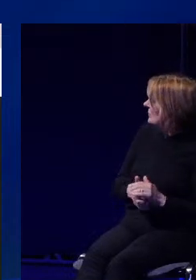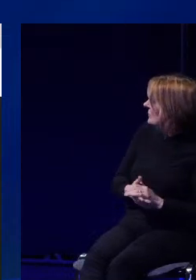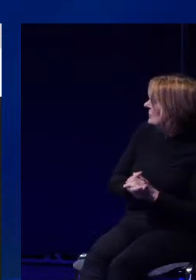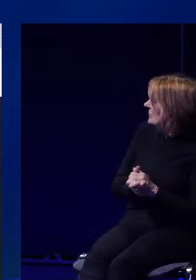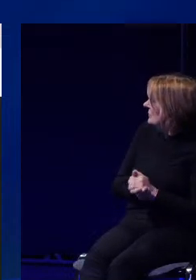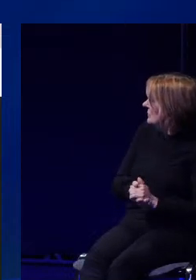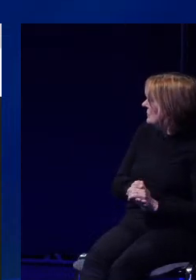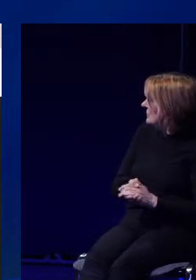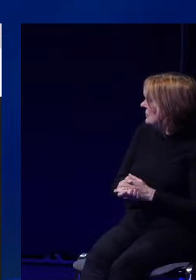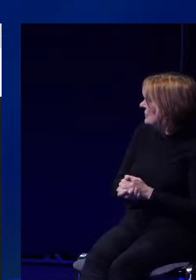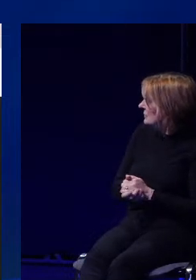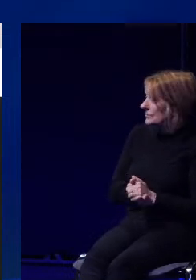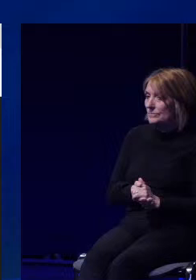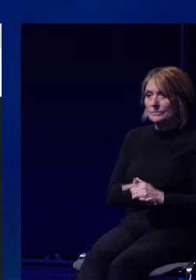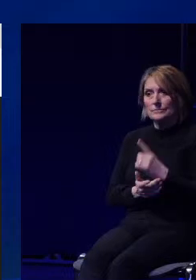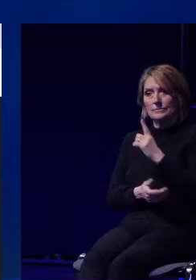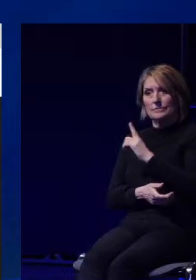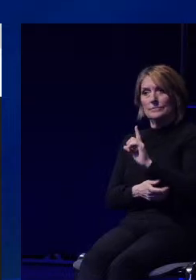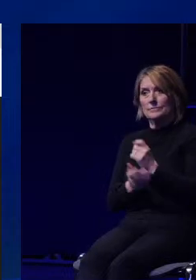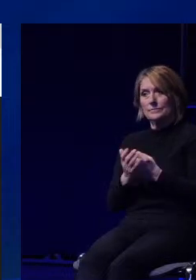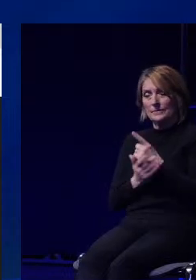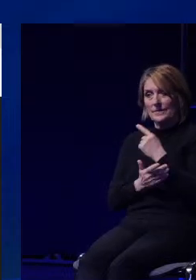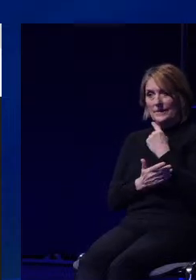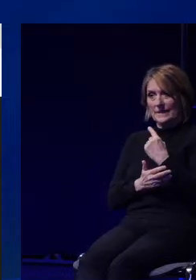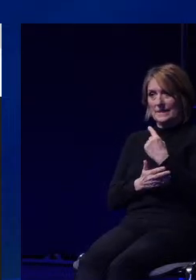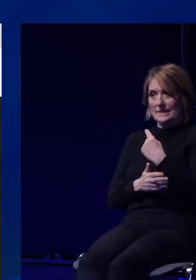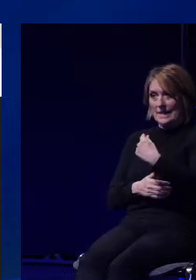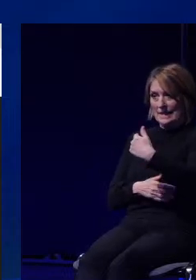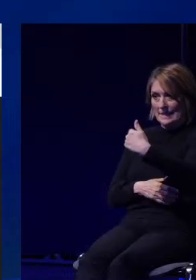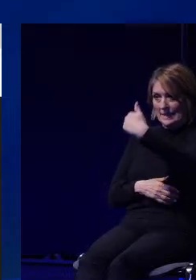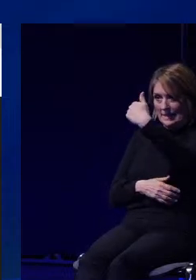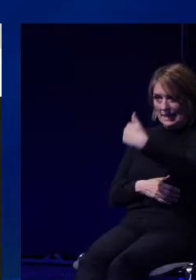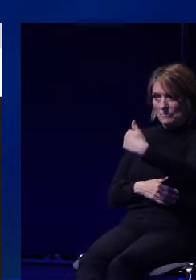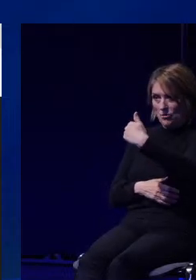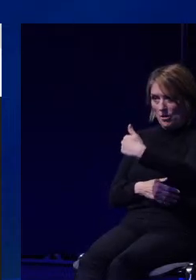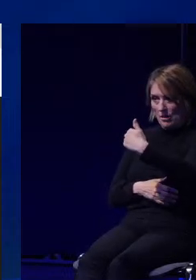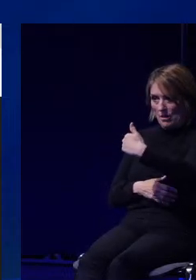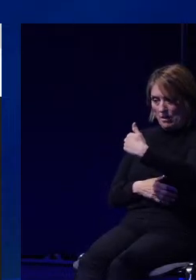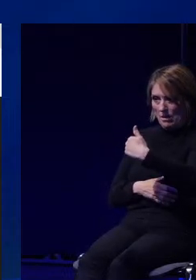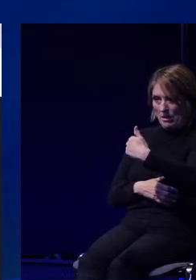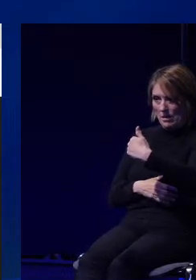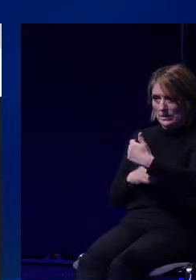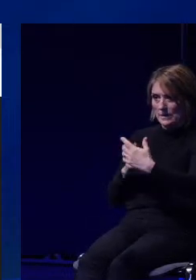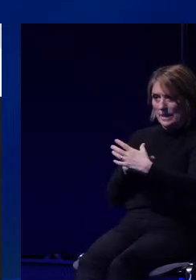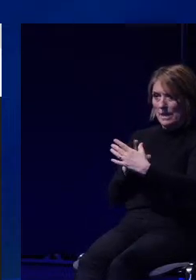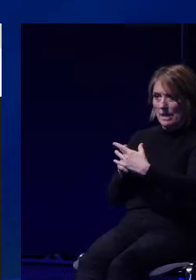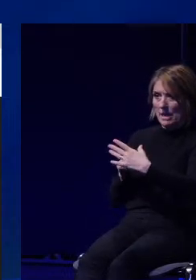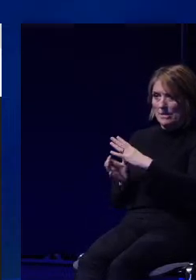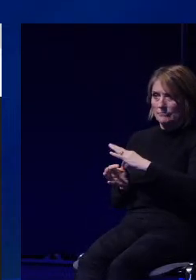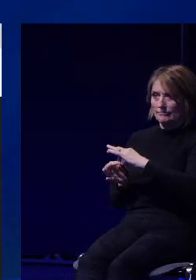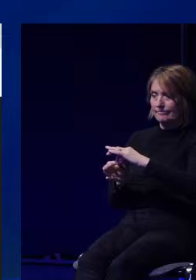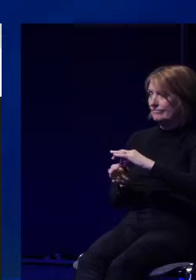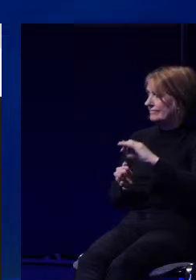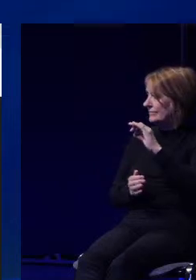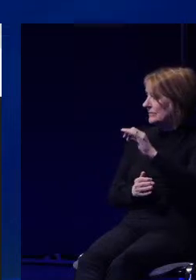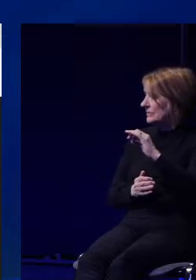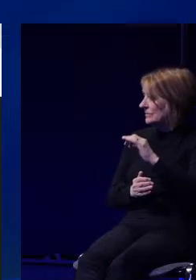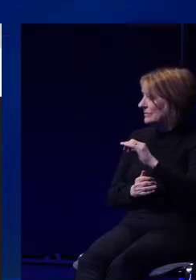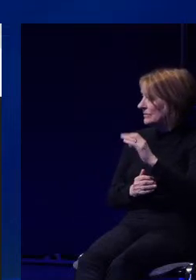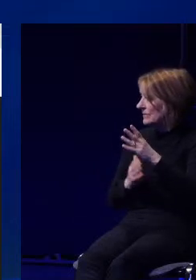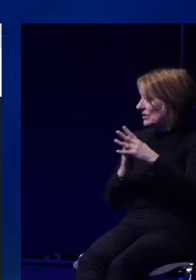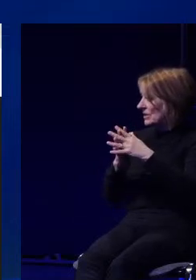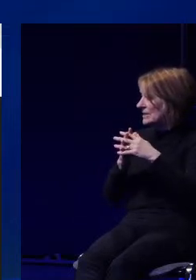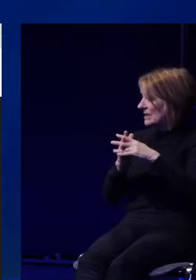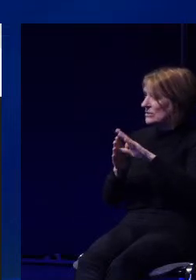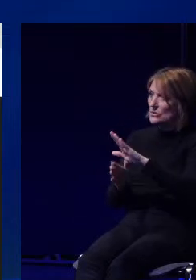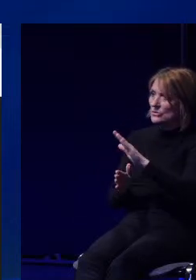position. Now what happens is that this camera feed is being connected into our AI that runs over the United States, somewhere around Chicago. That always takes about 5